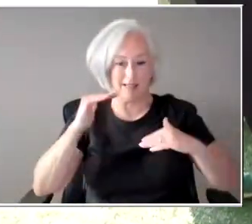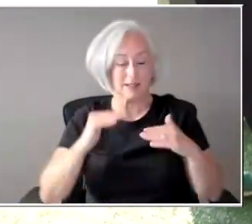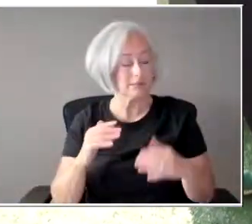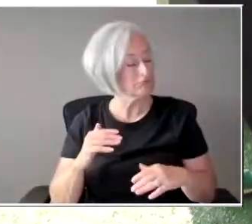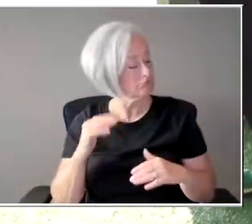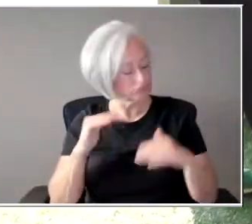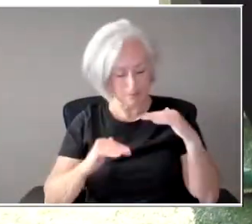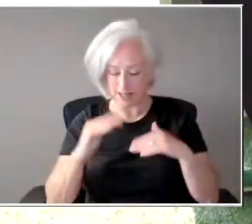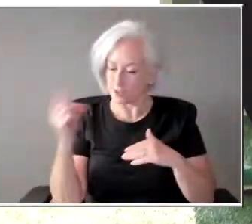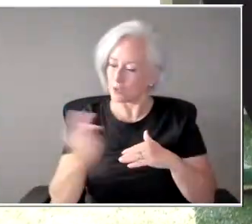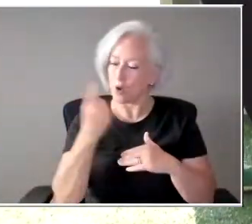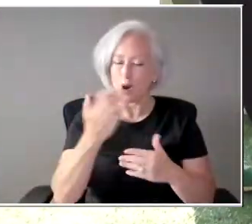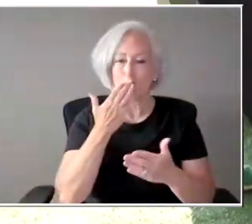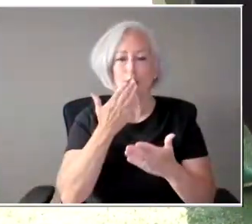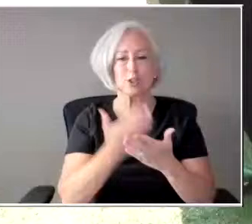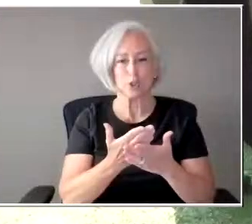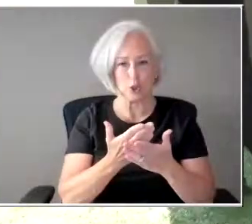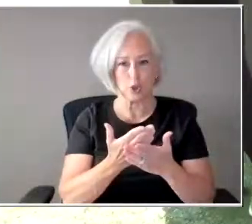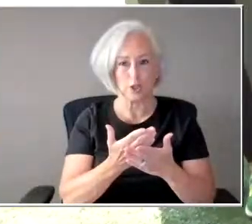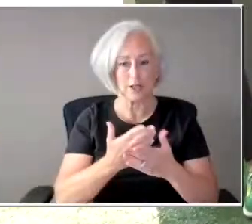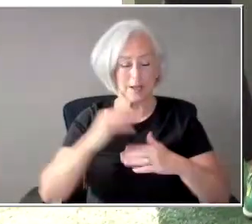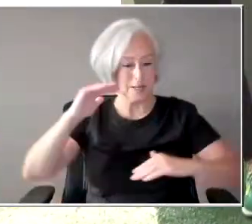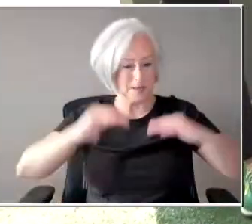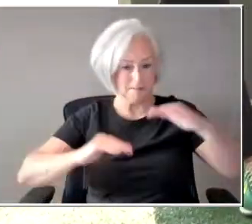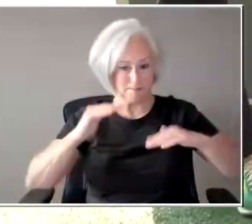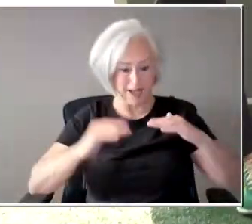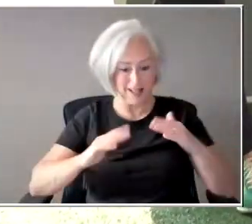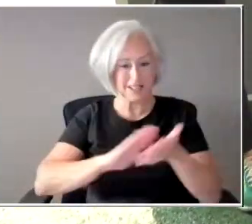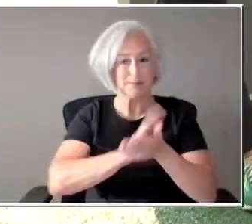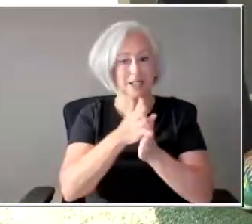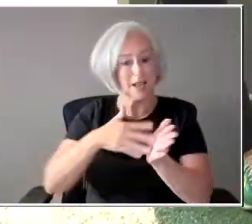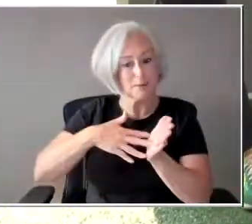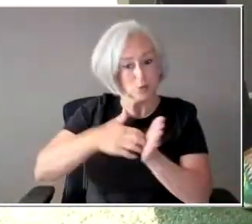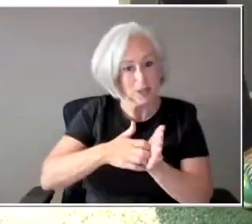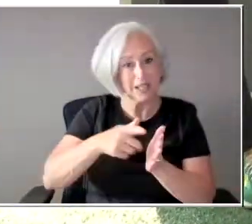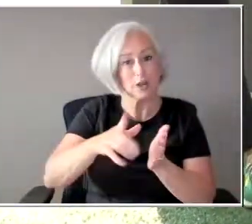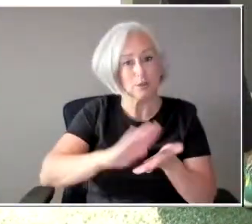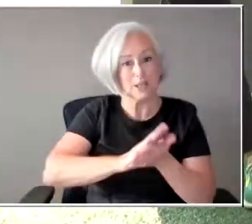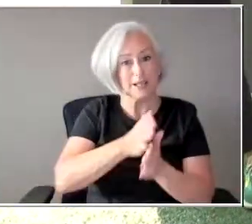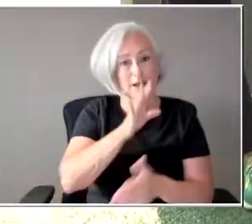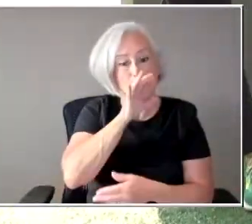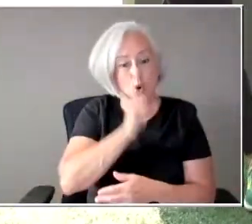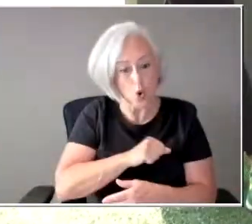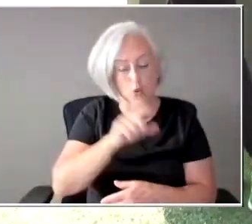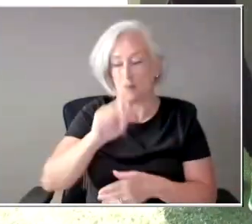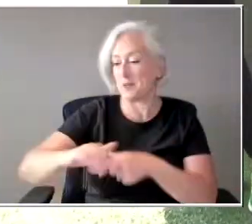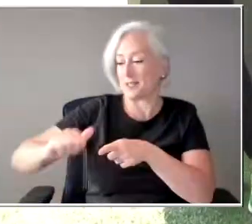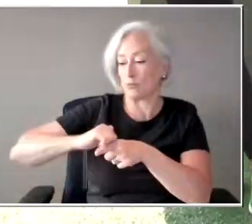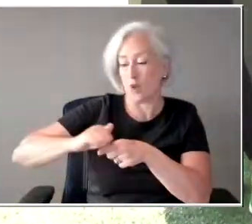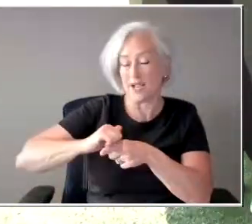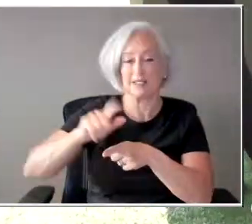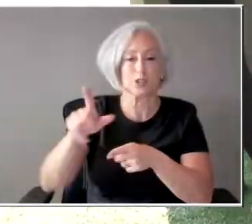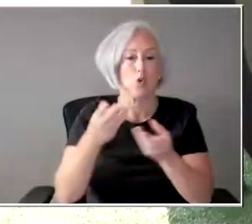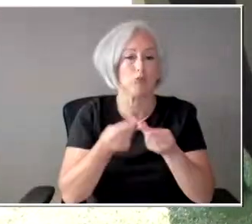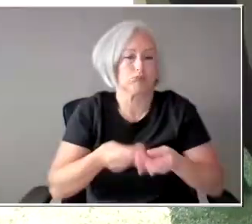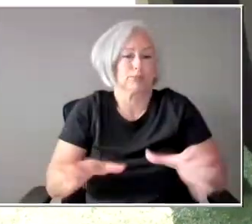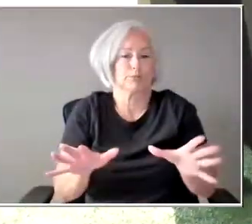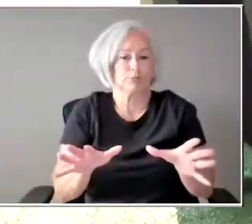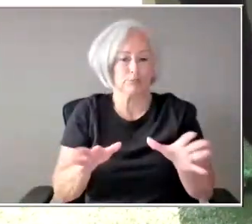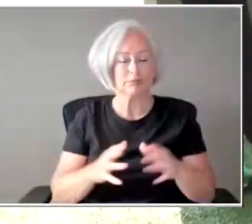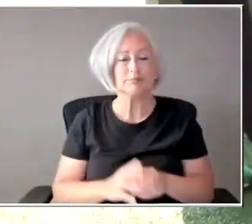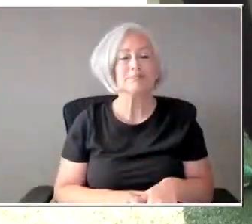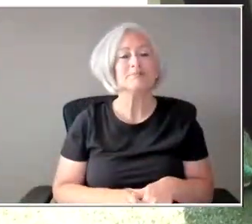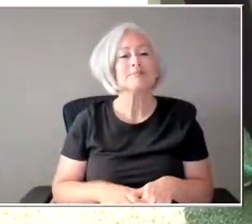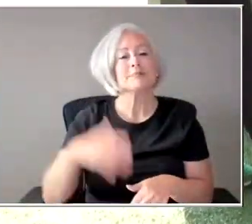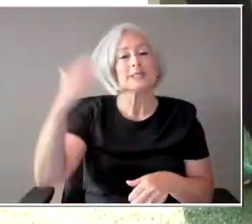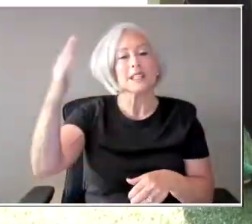like anything else, it does get weaker as we get older, and if you don't practice it, it goes away. So. Yep. Okay, next we're going to do dips.